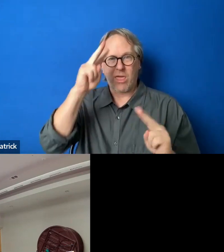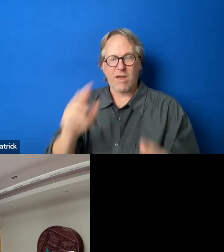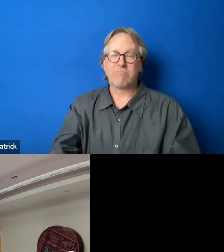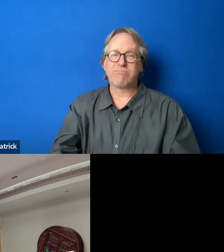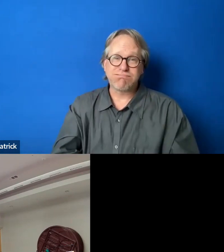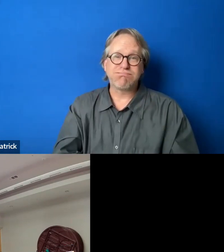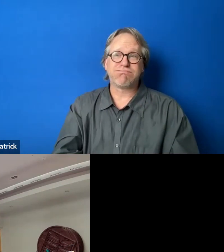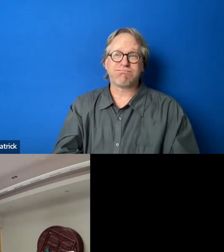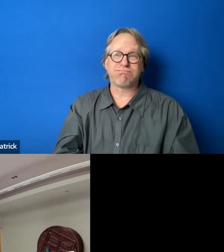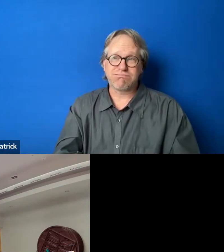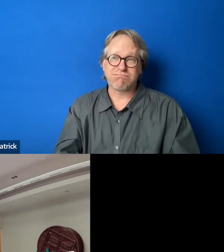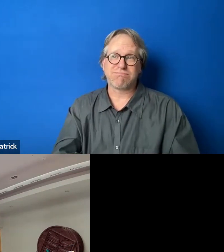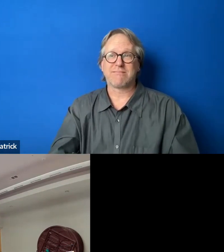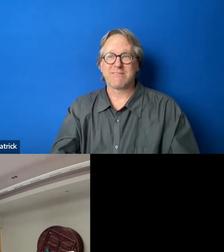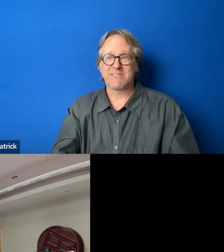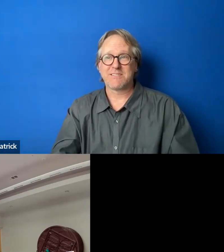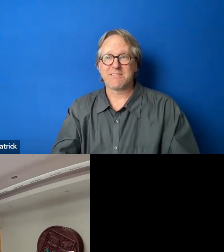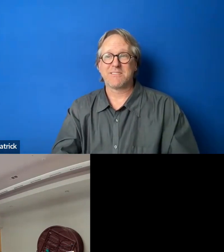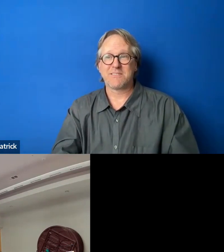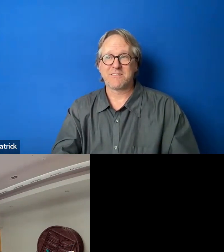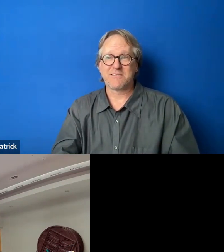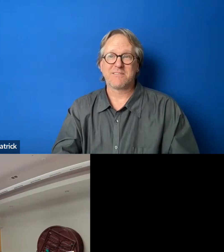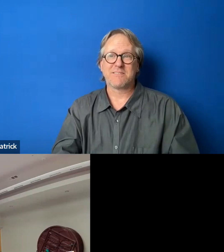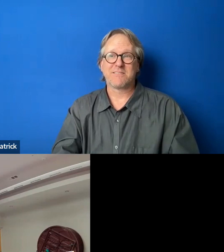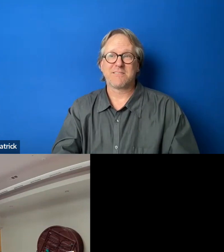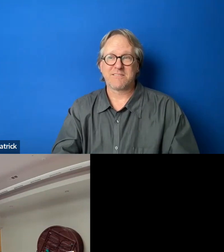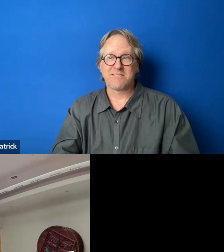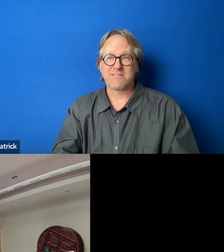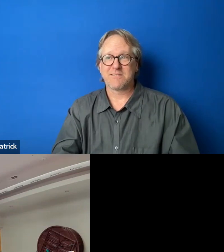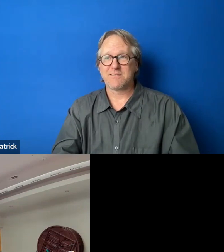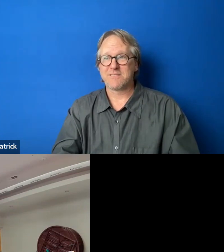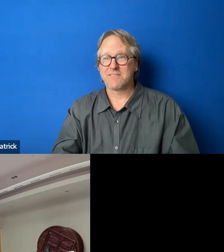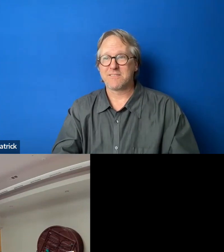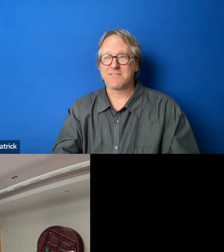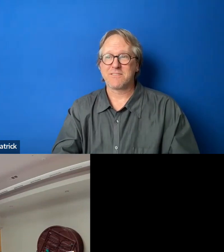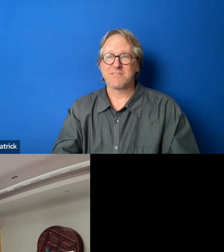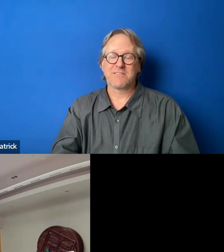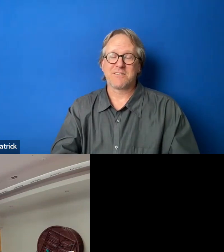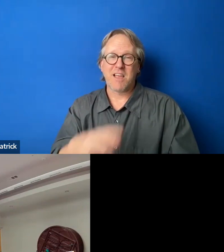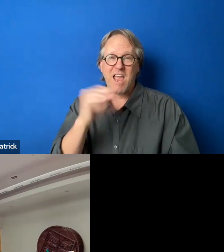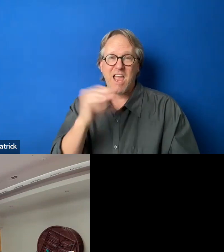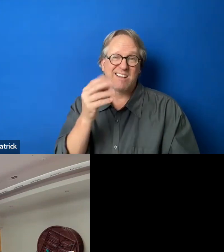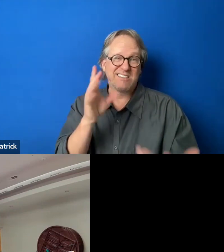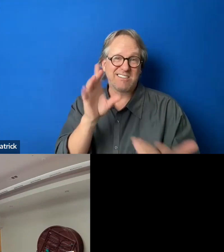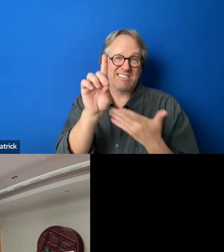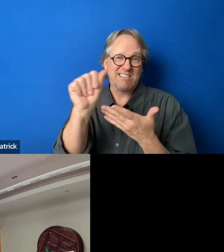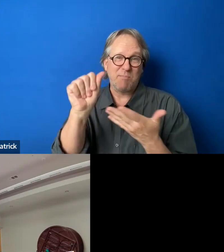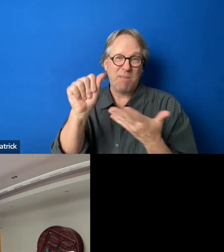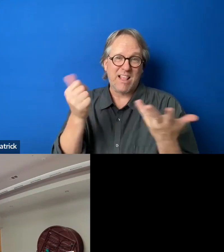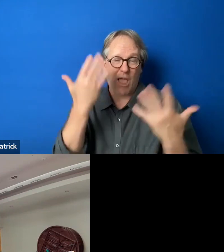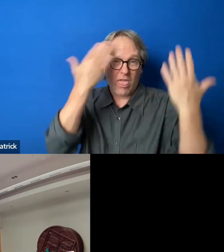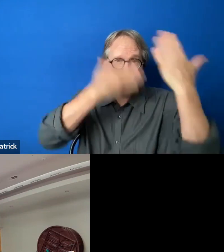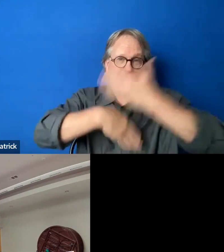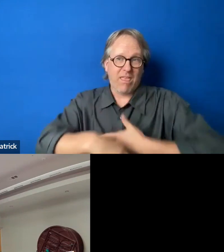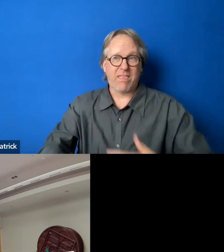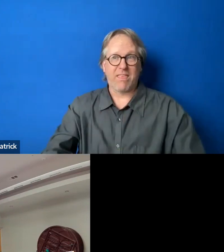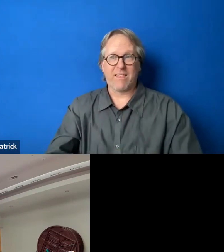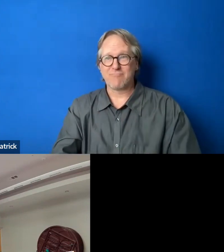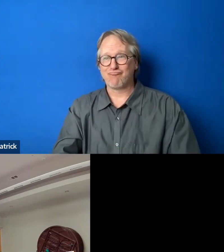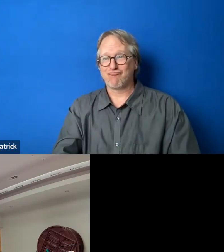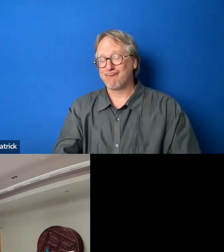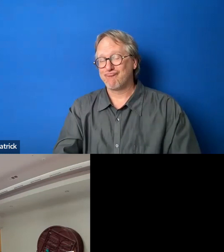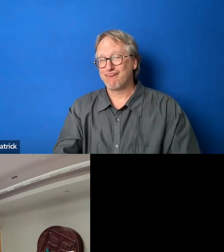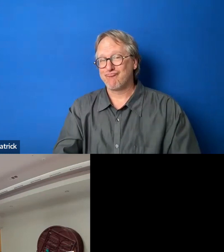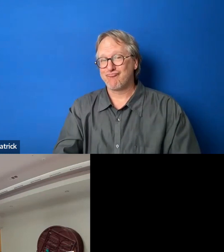non-existent disability. Or a non-existent disability. That label can be